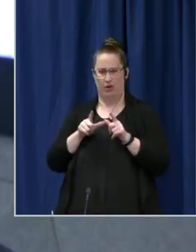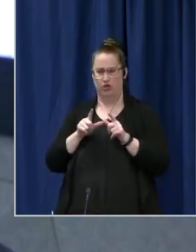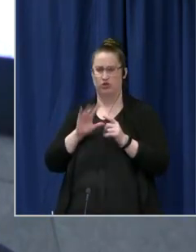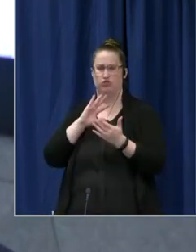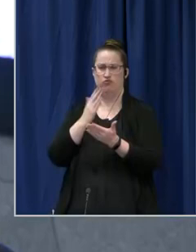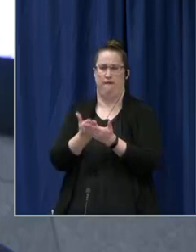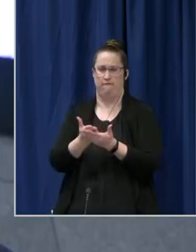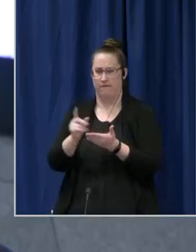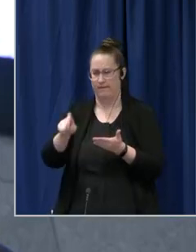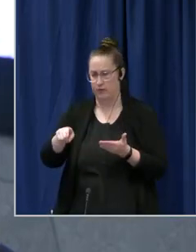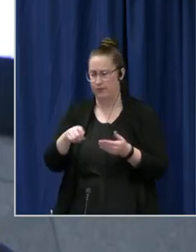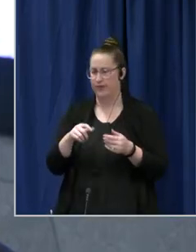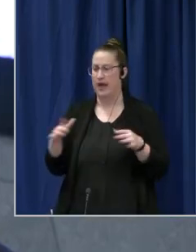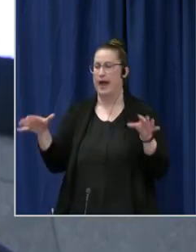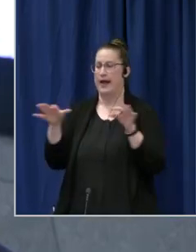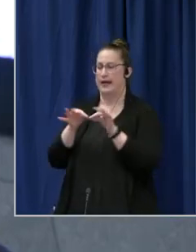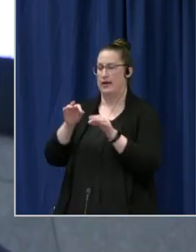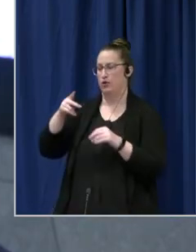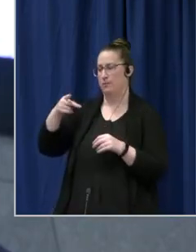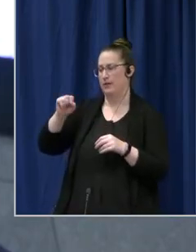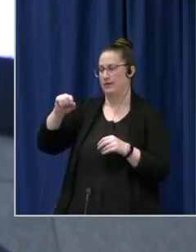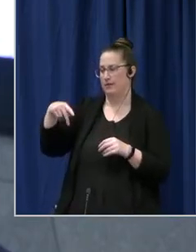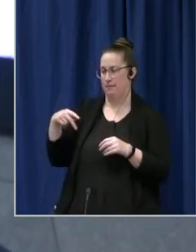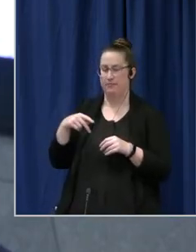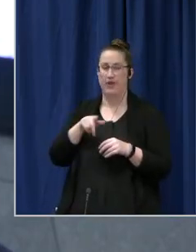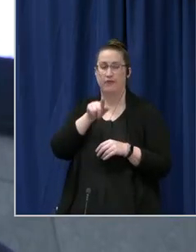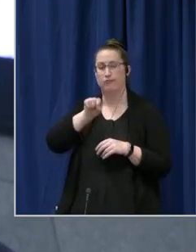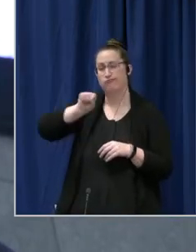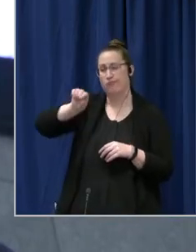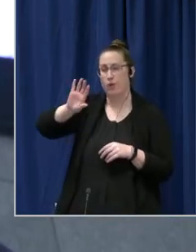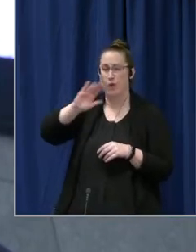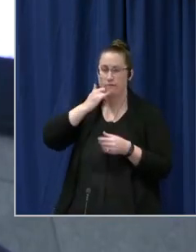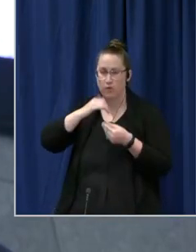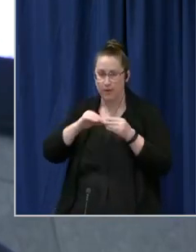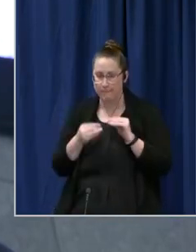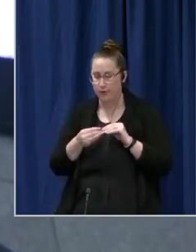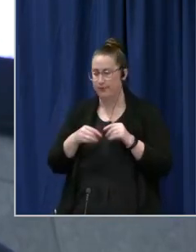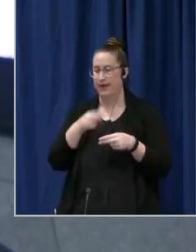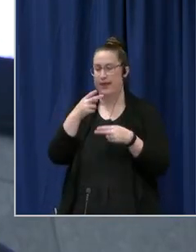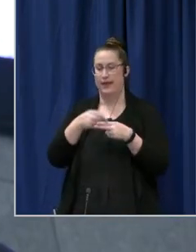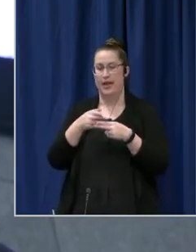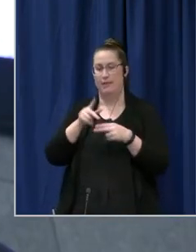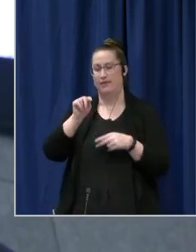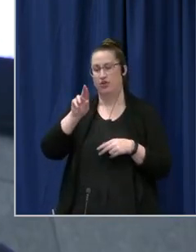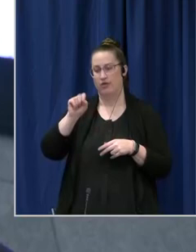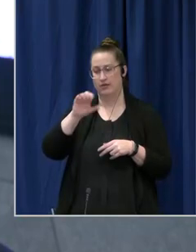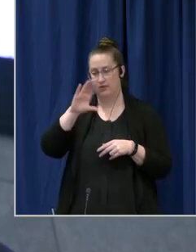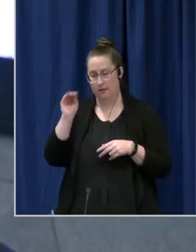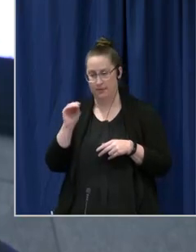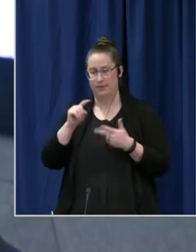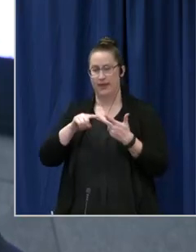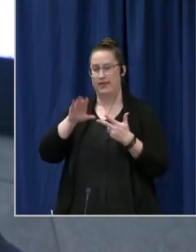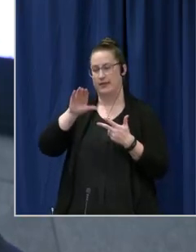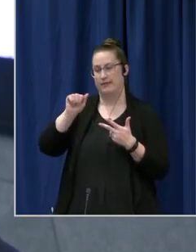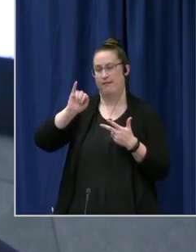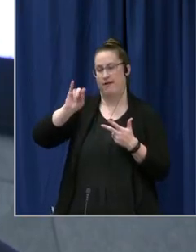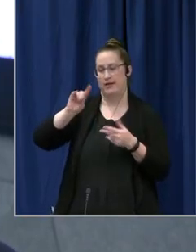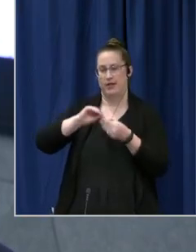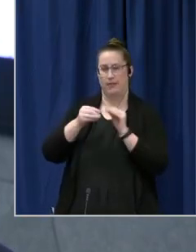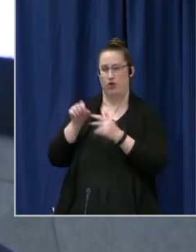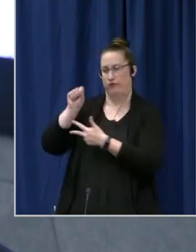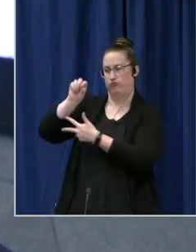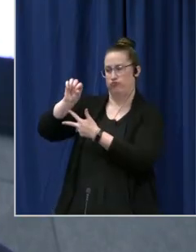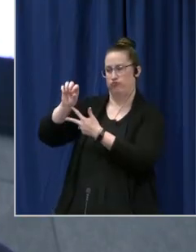to the designated PSAP, provide your telephone number, the name of the TRS provider, and the CA's ID number for